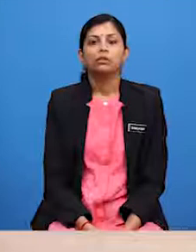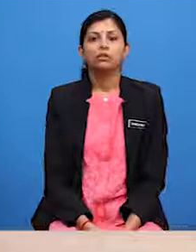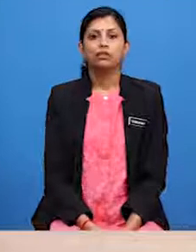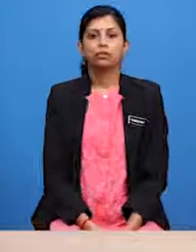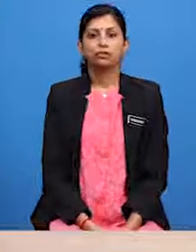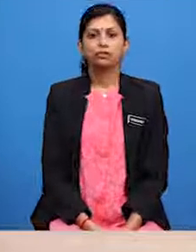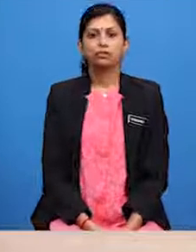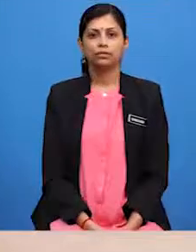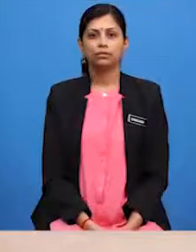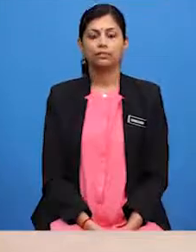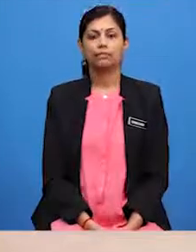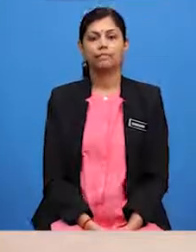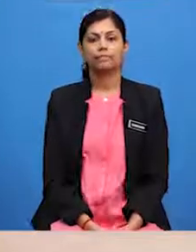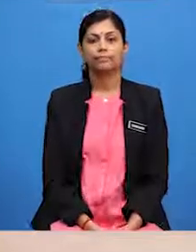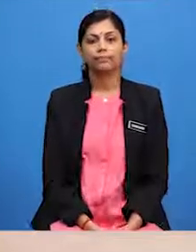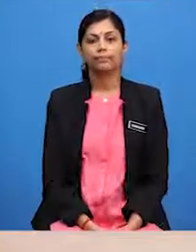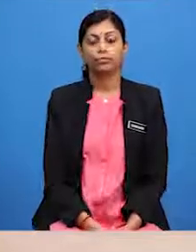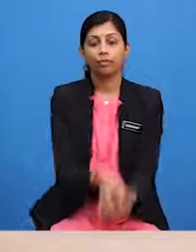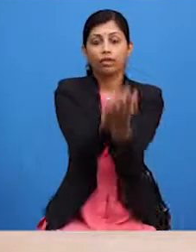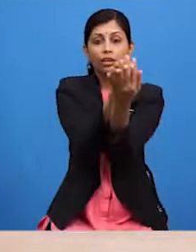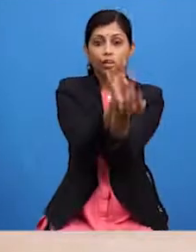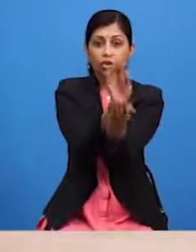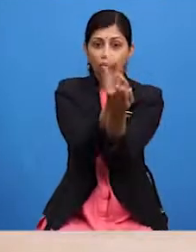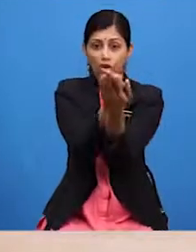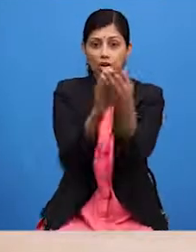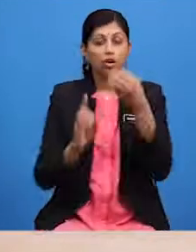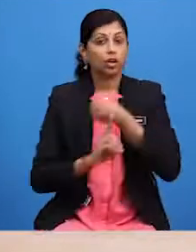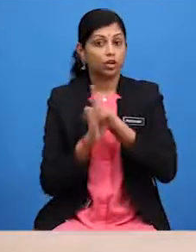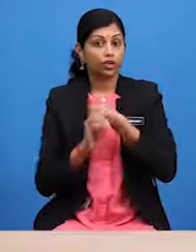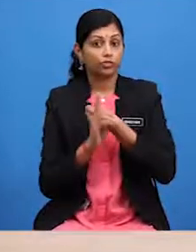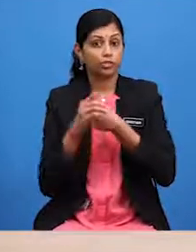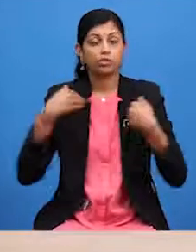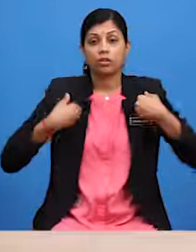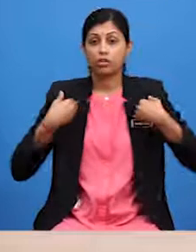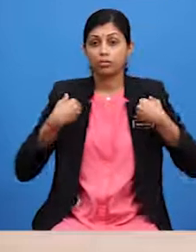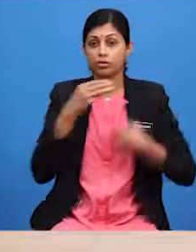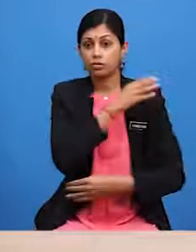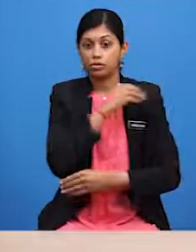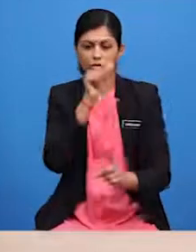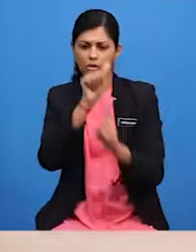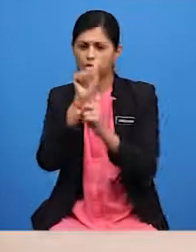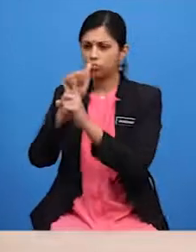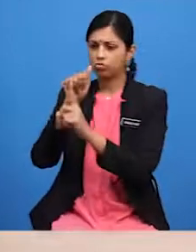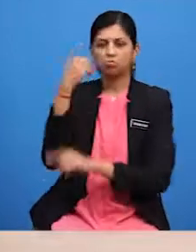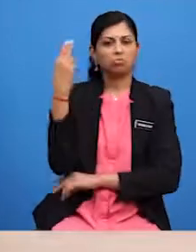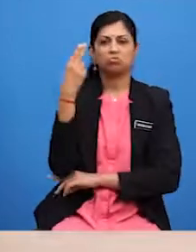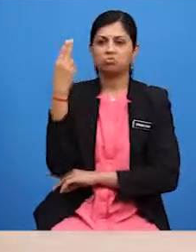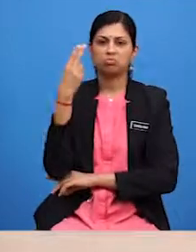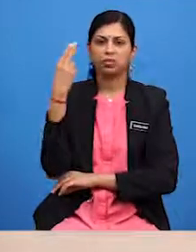crocodile warning signs. Crocodiles are dangerous animals and attacks often happen in